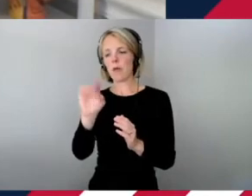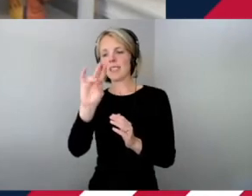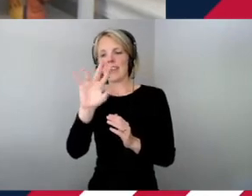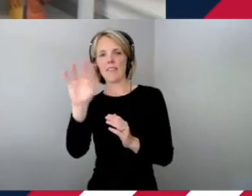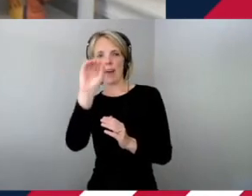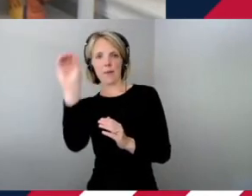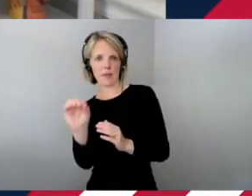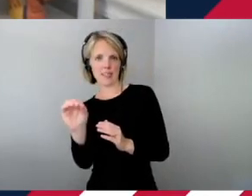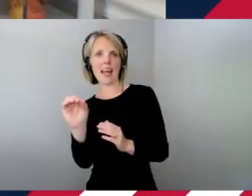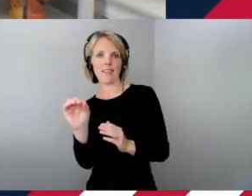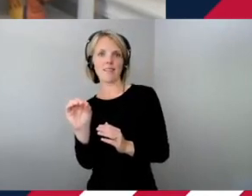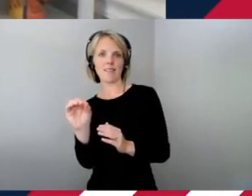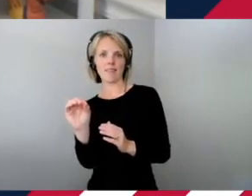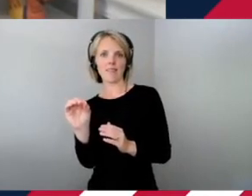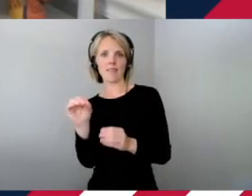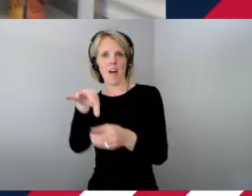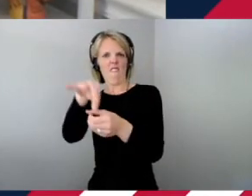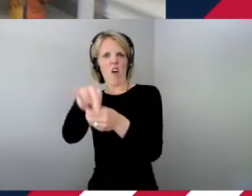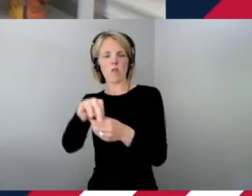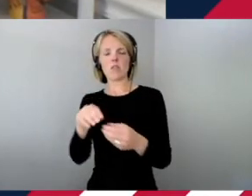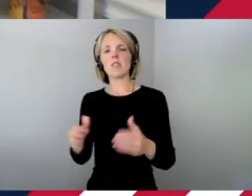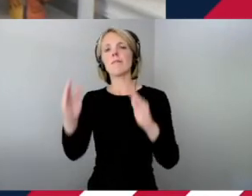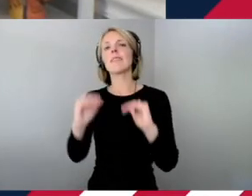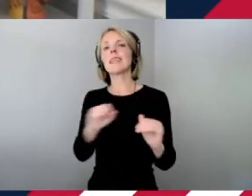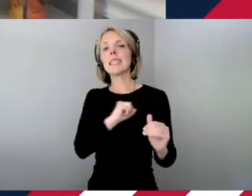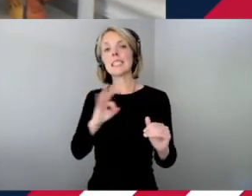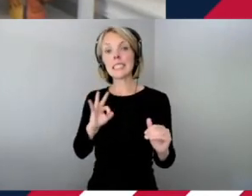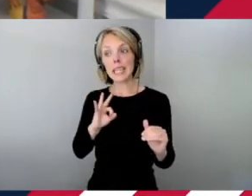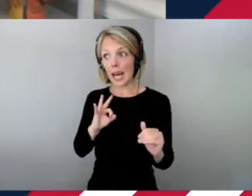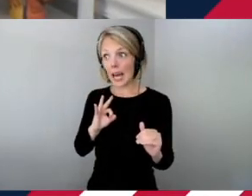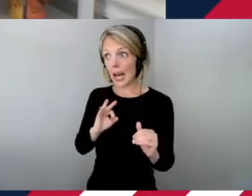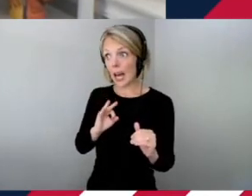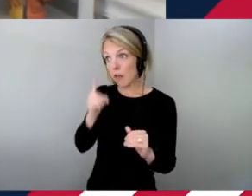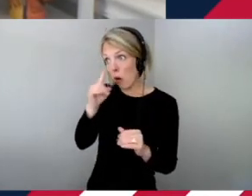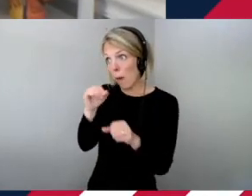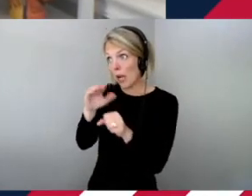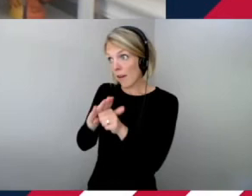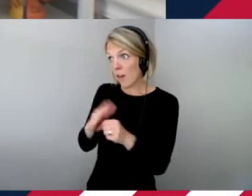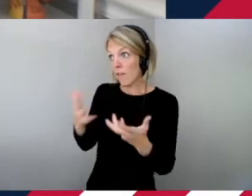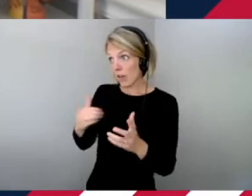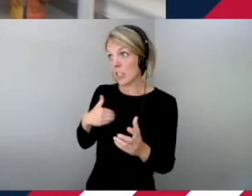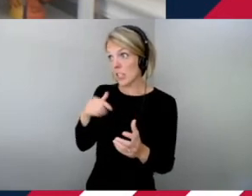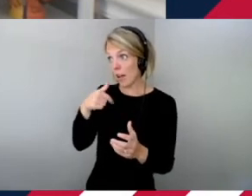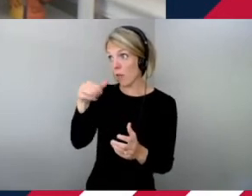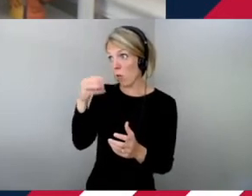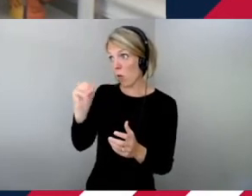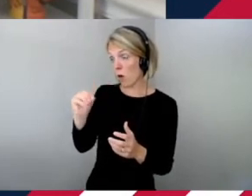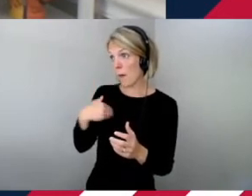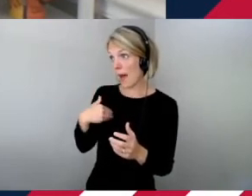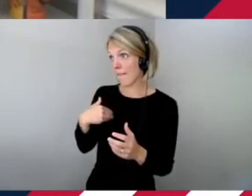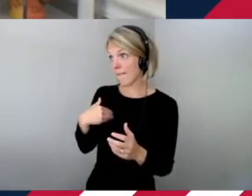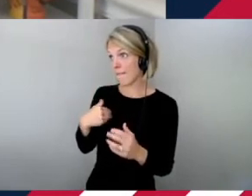votes. Staff, will you confirm for us that we have a quorum?